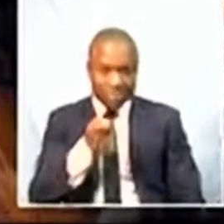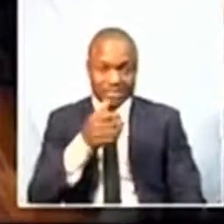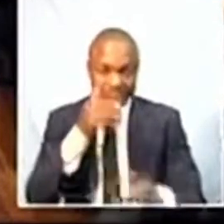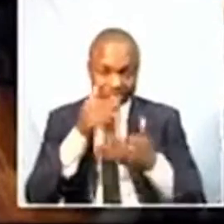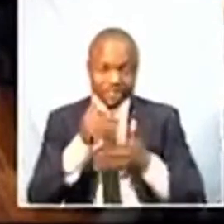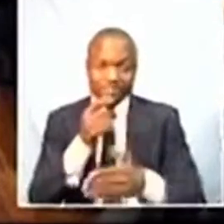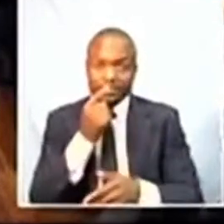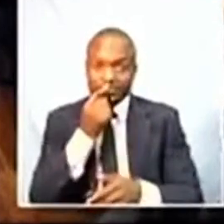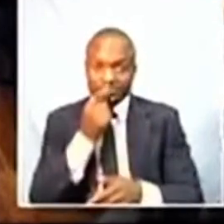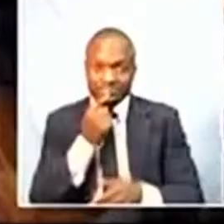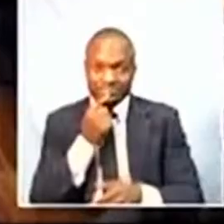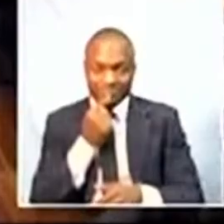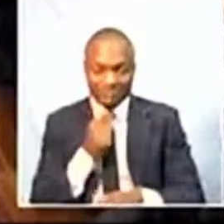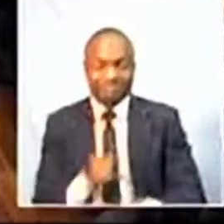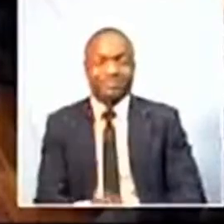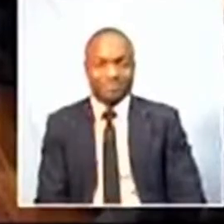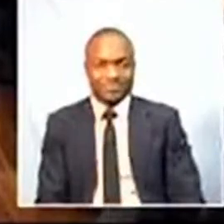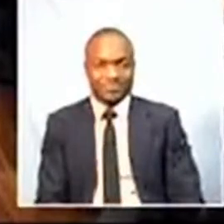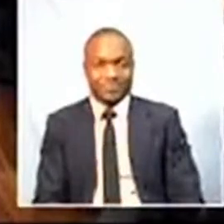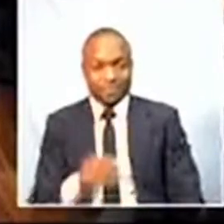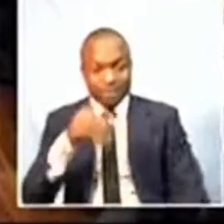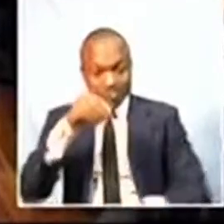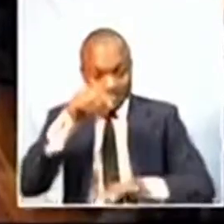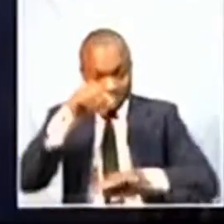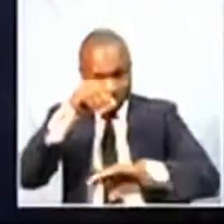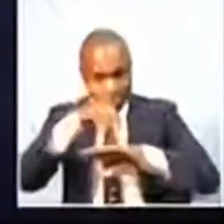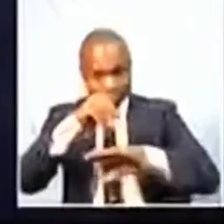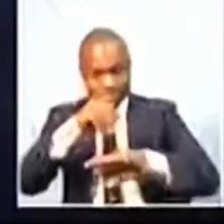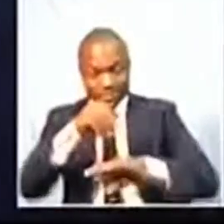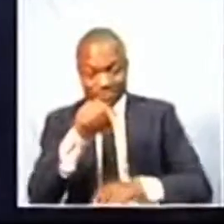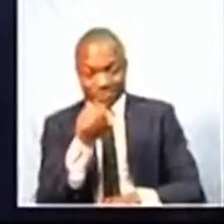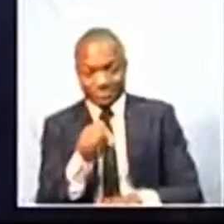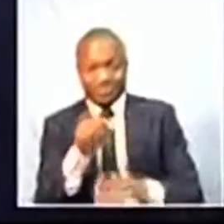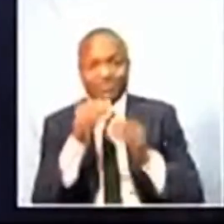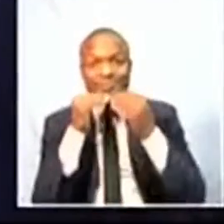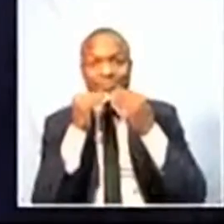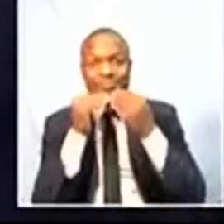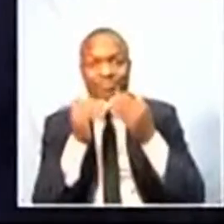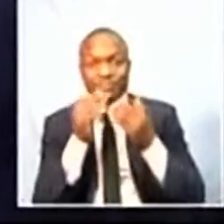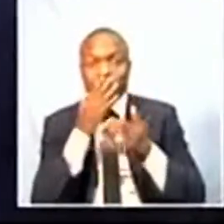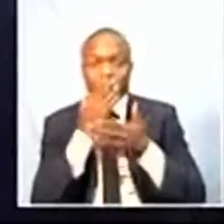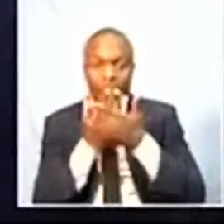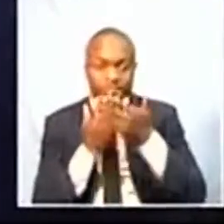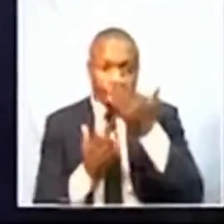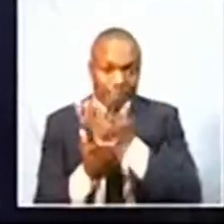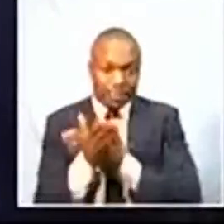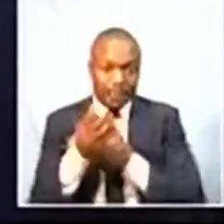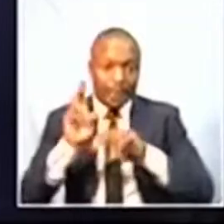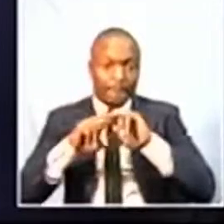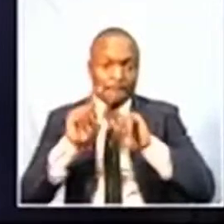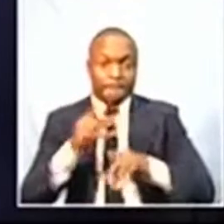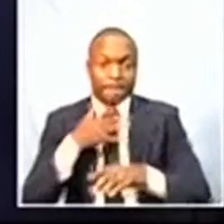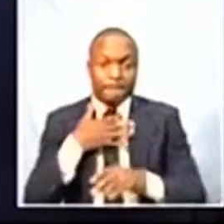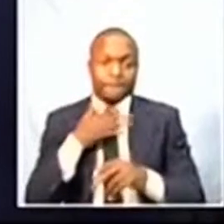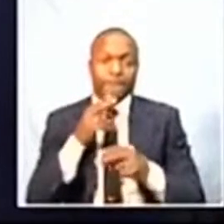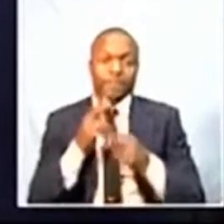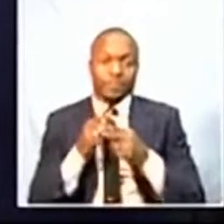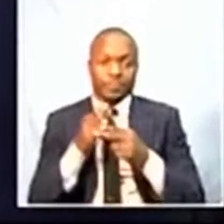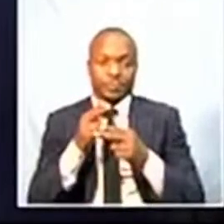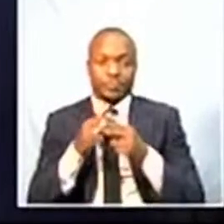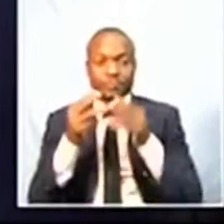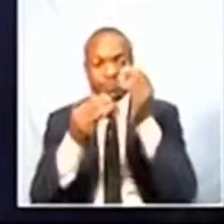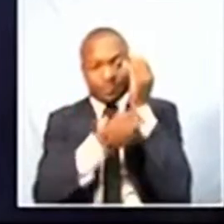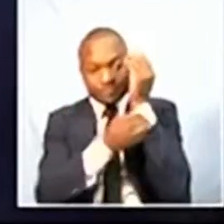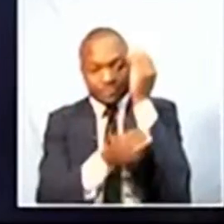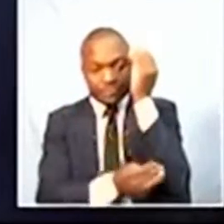Chair. Switch on the middle there. Thank you. Okay. Good morning, Chair. My name is Kenny Muswanda. I'm